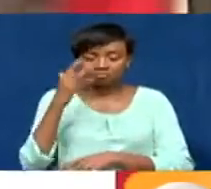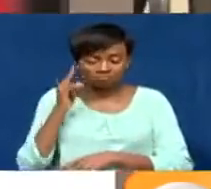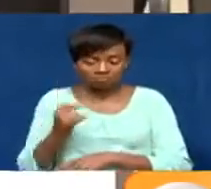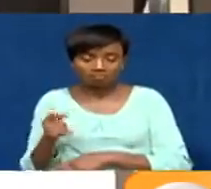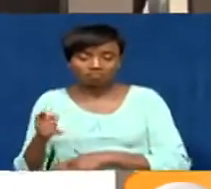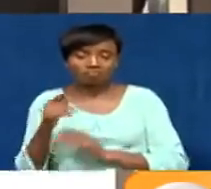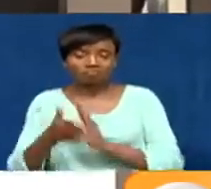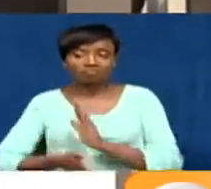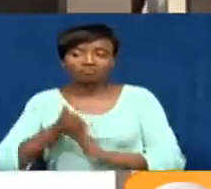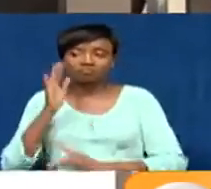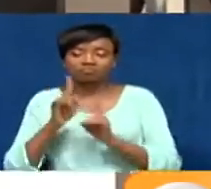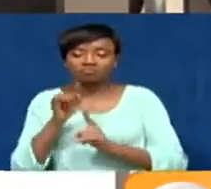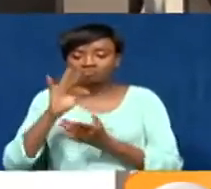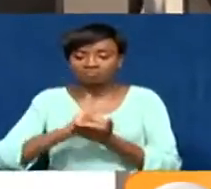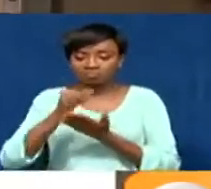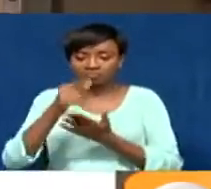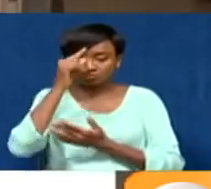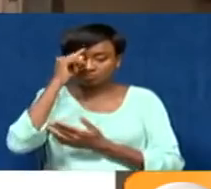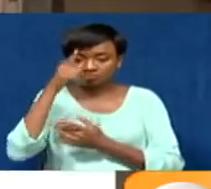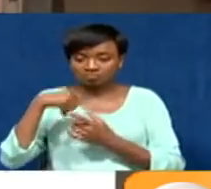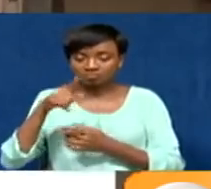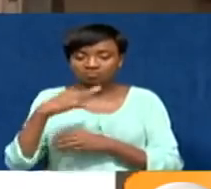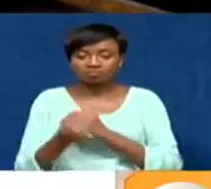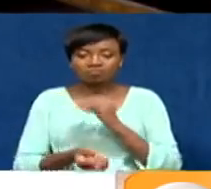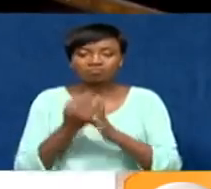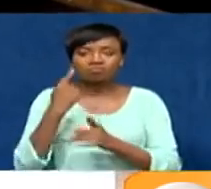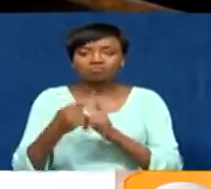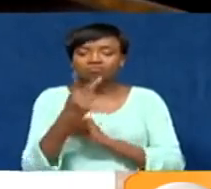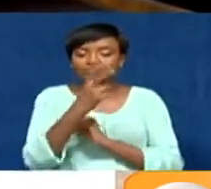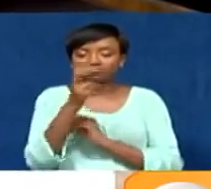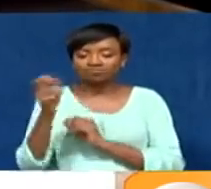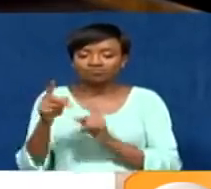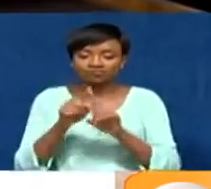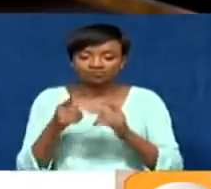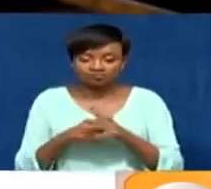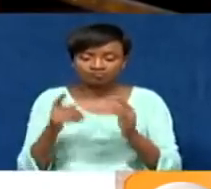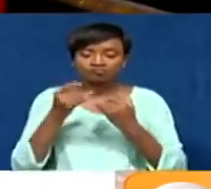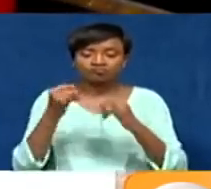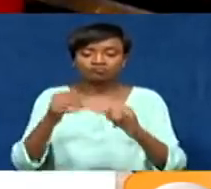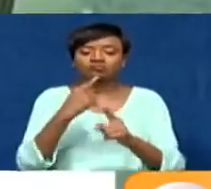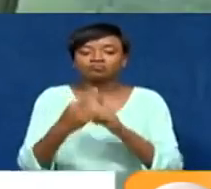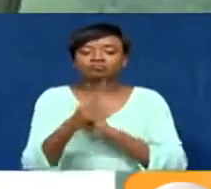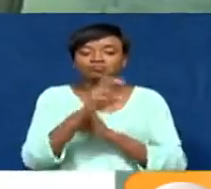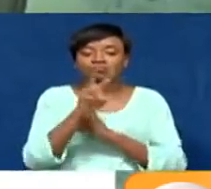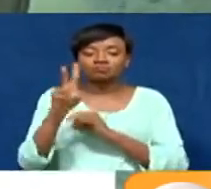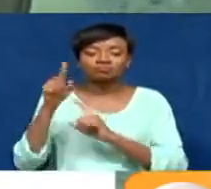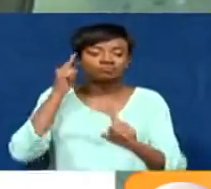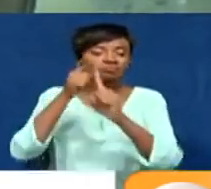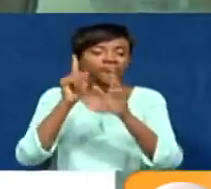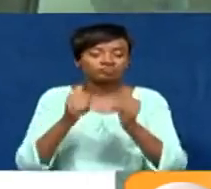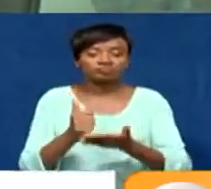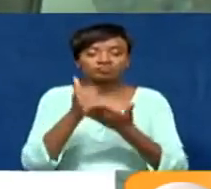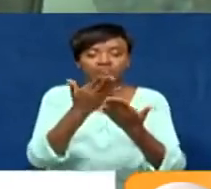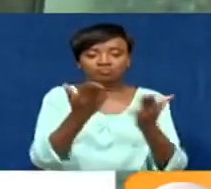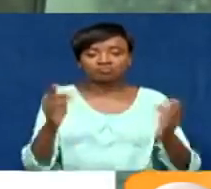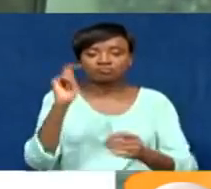Fuel Stabilization Fund was instituted by the government in 2020 and operationalized in 2021 with an aim of cushioning Kenyans